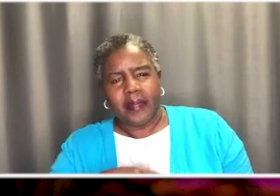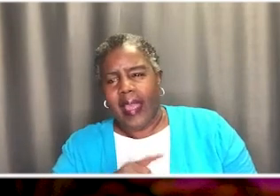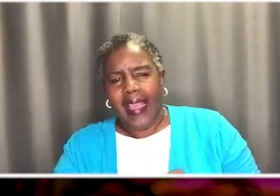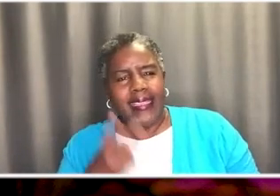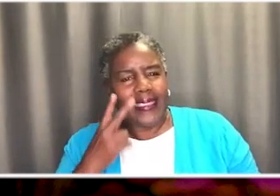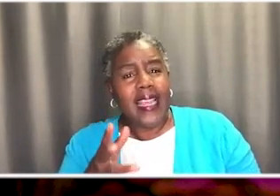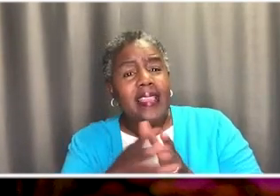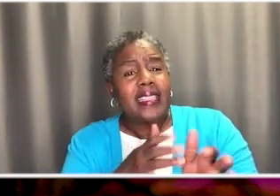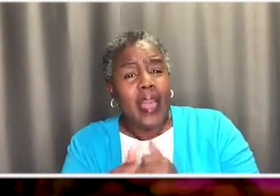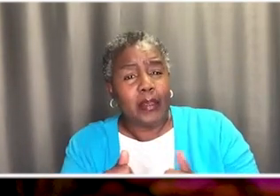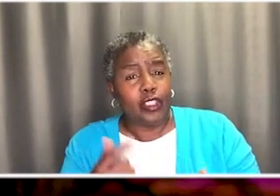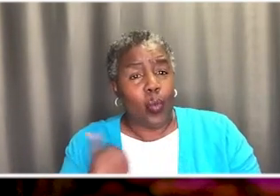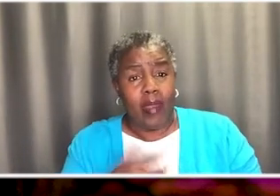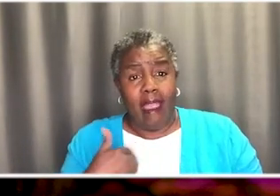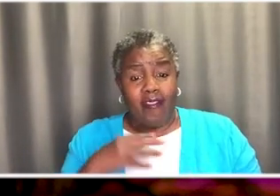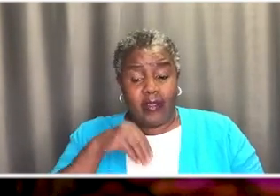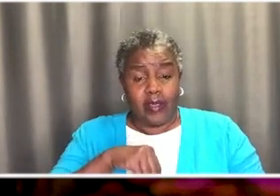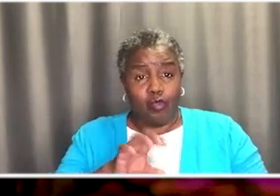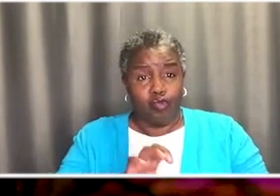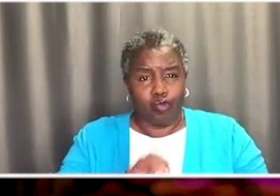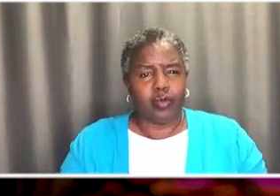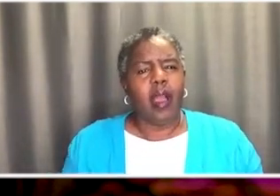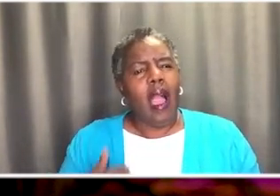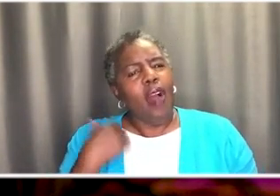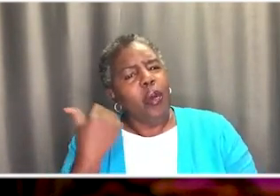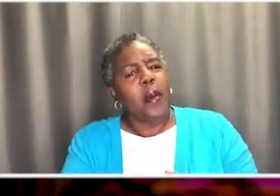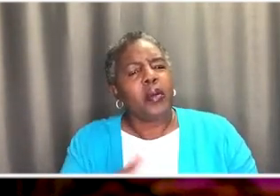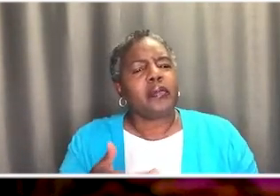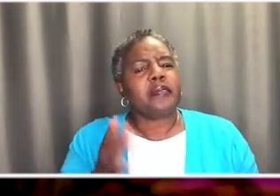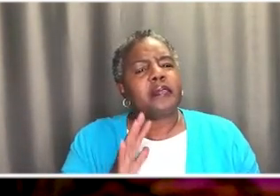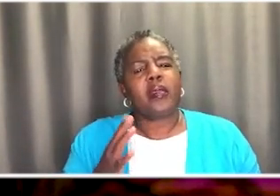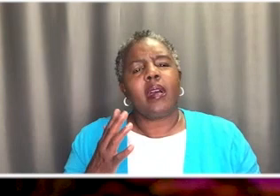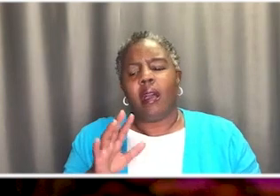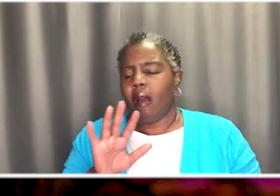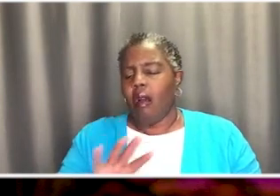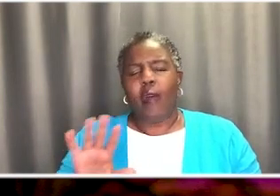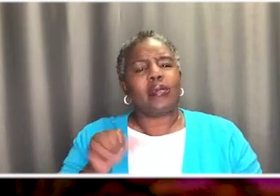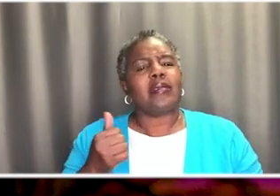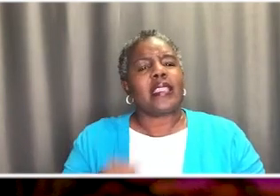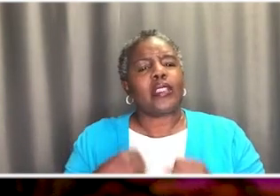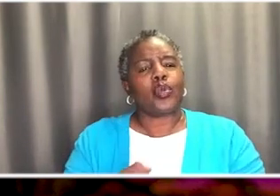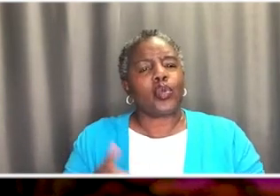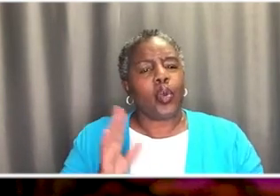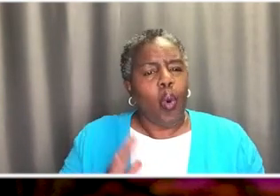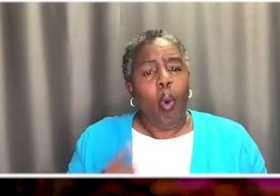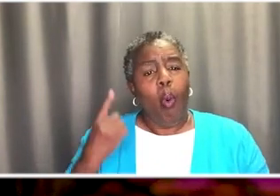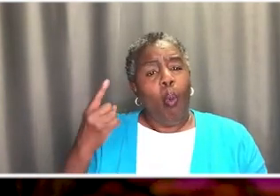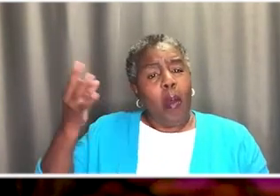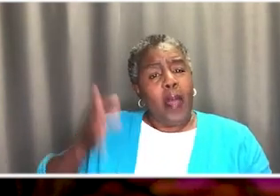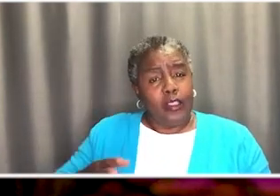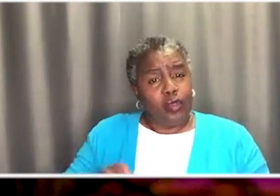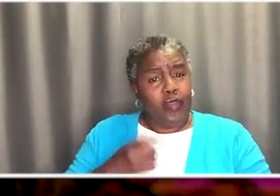damages we have. I remember being in a church about a little over a decade ago where one of the